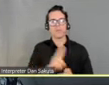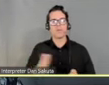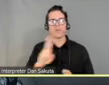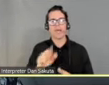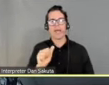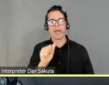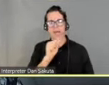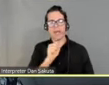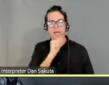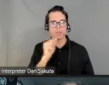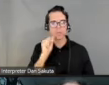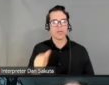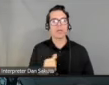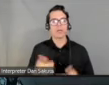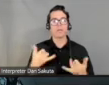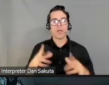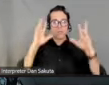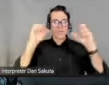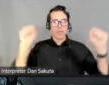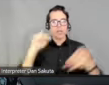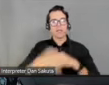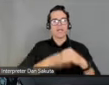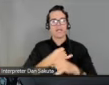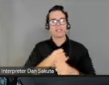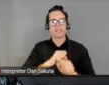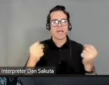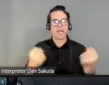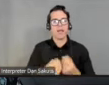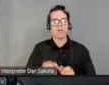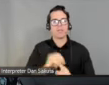the president of the International Society of Exposure Science.